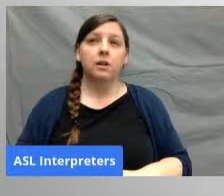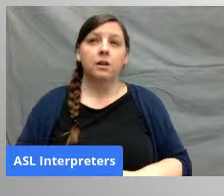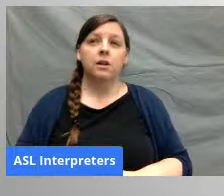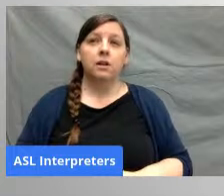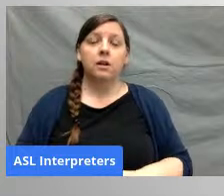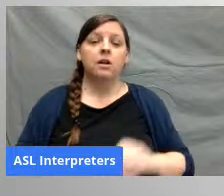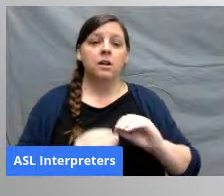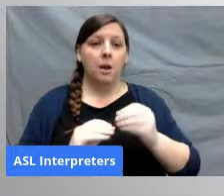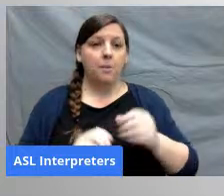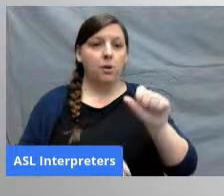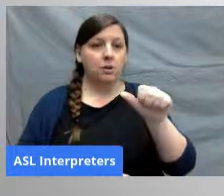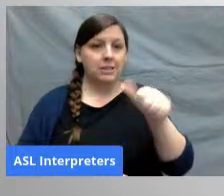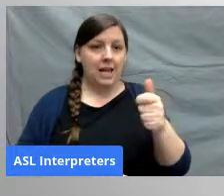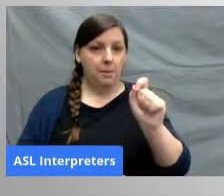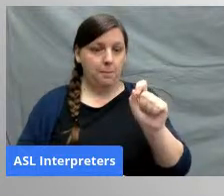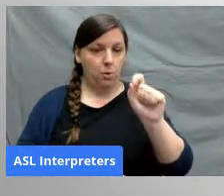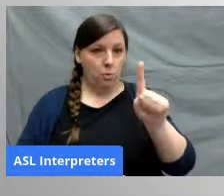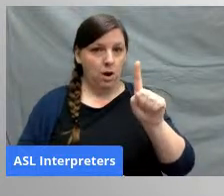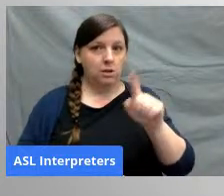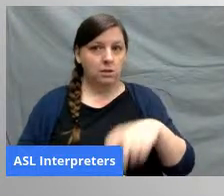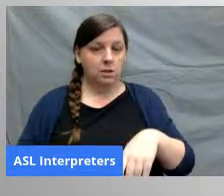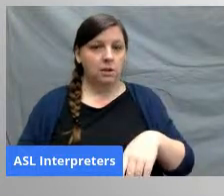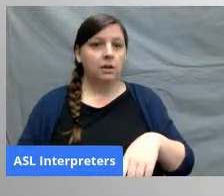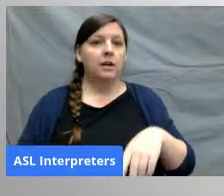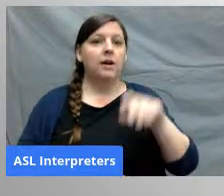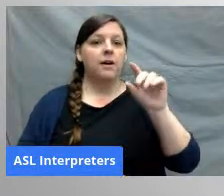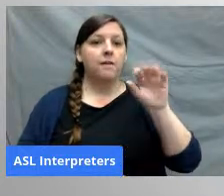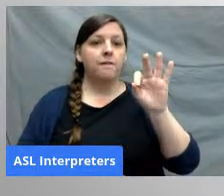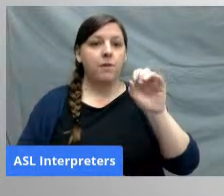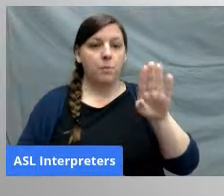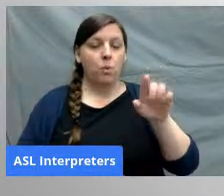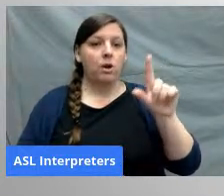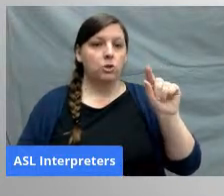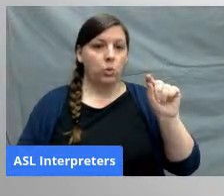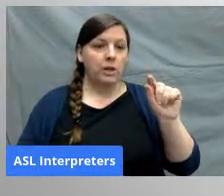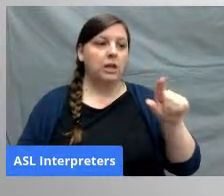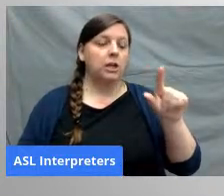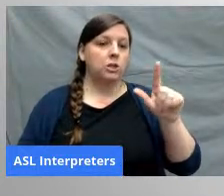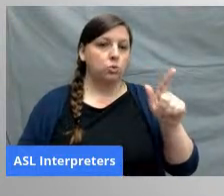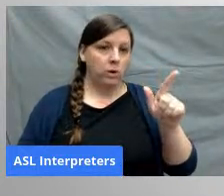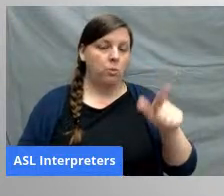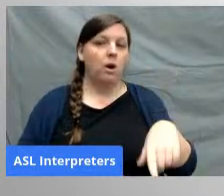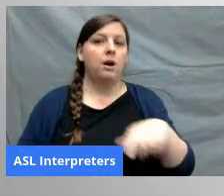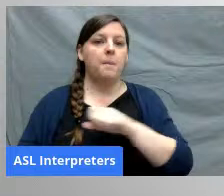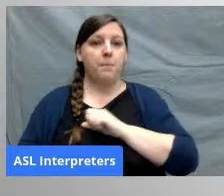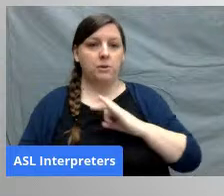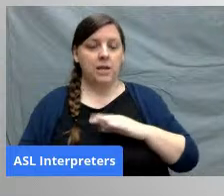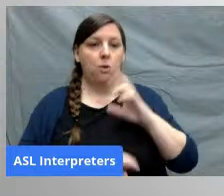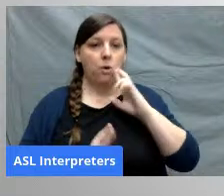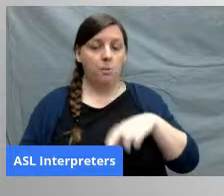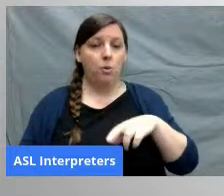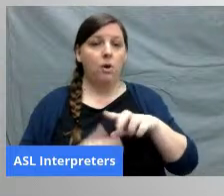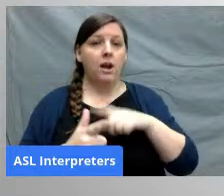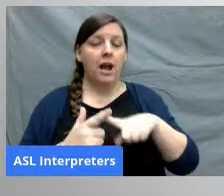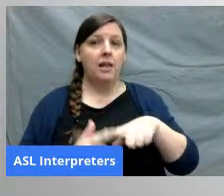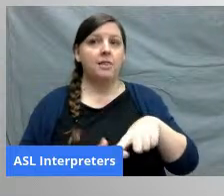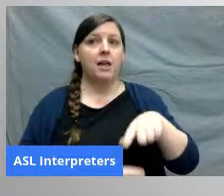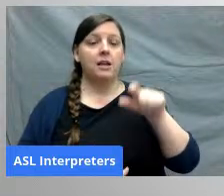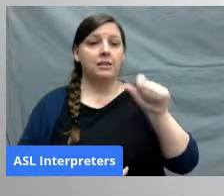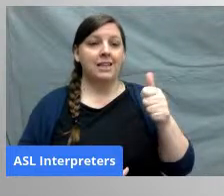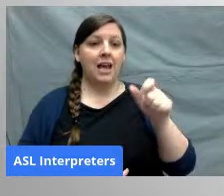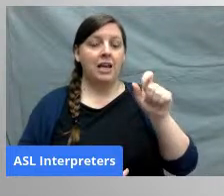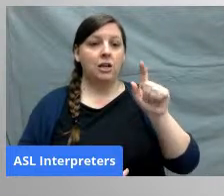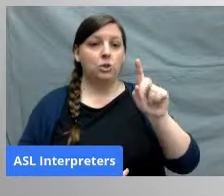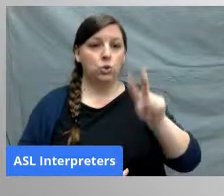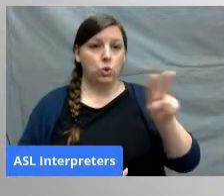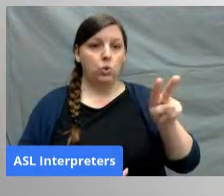10.1 is our February 2021 personnel report. And then item 10.2 is the February